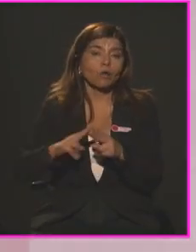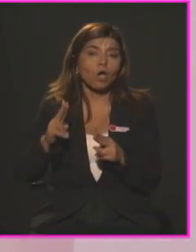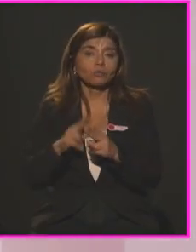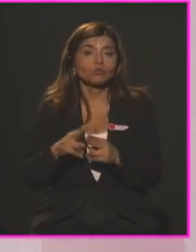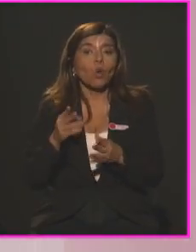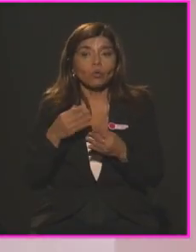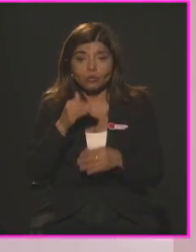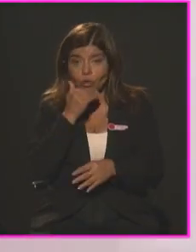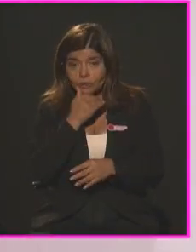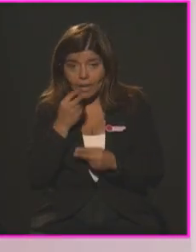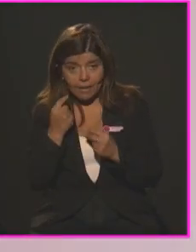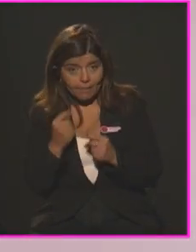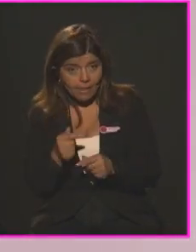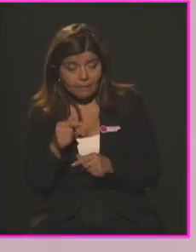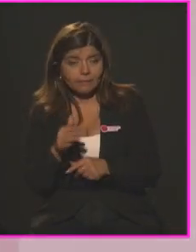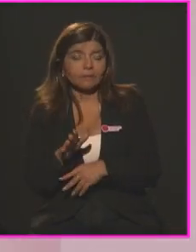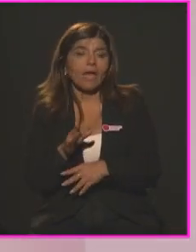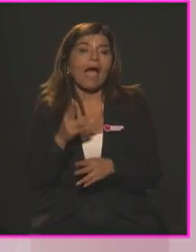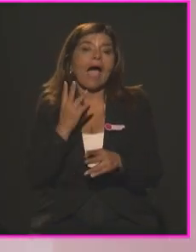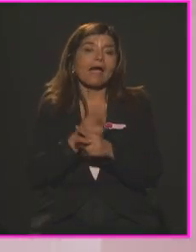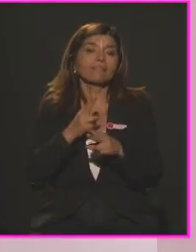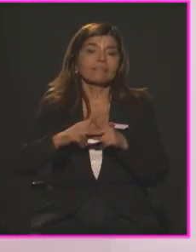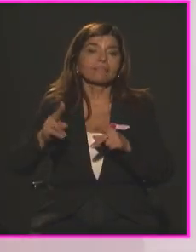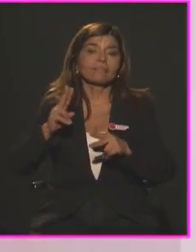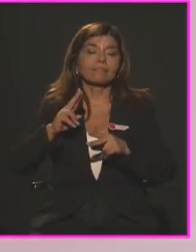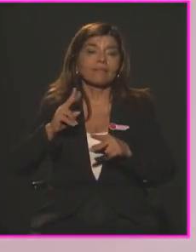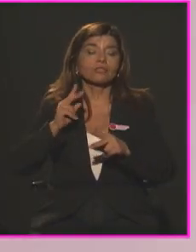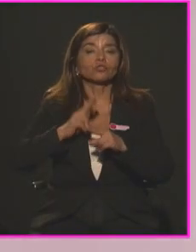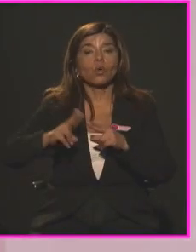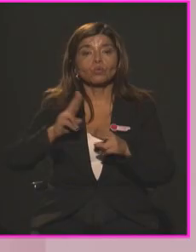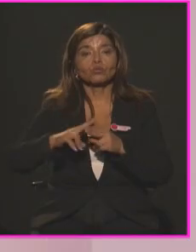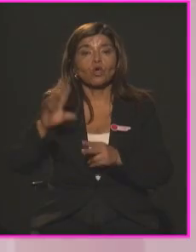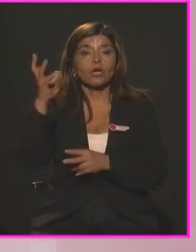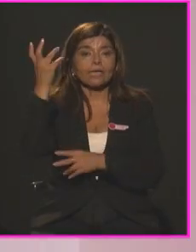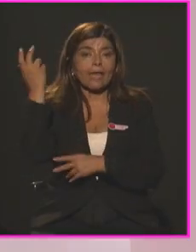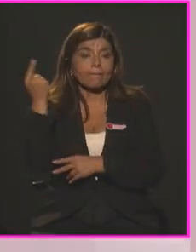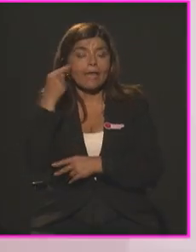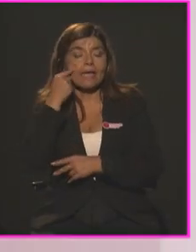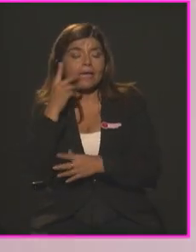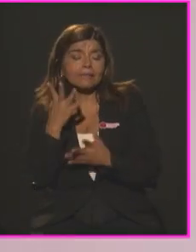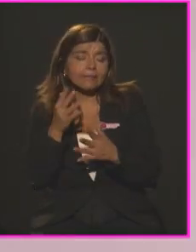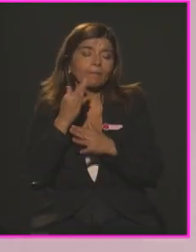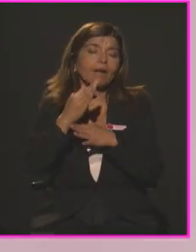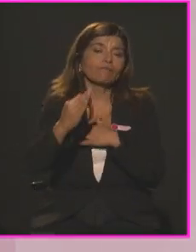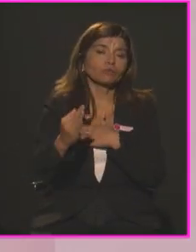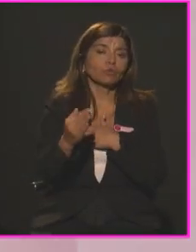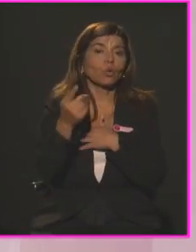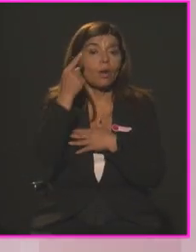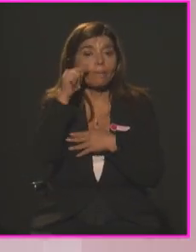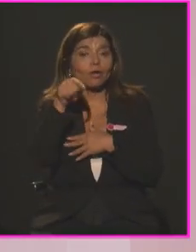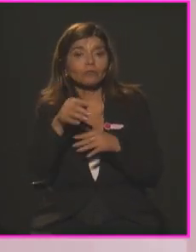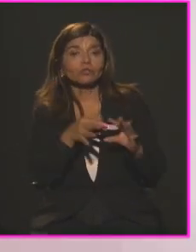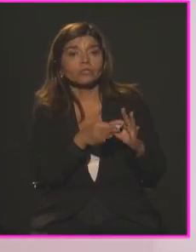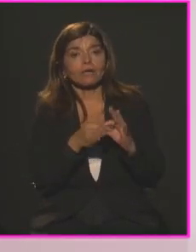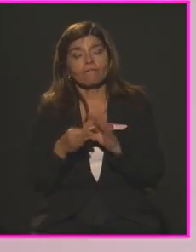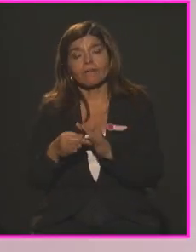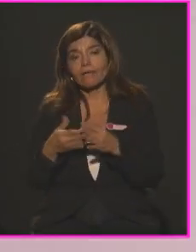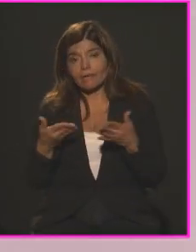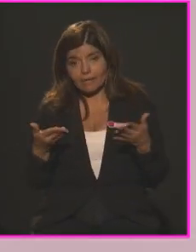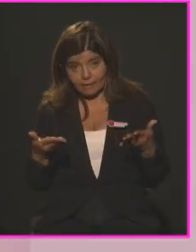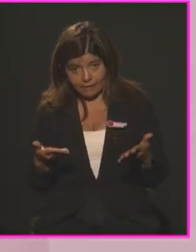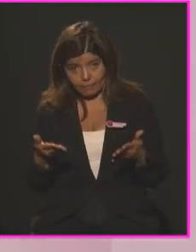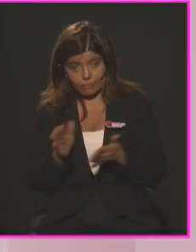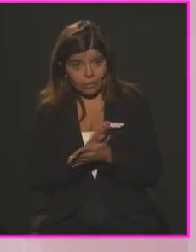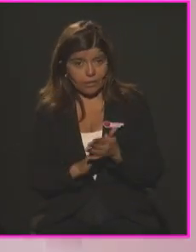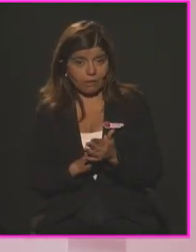that feel very far out and in the future, this is one that if you go home, throw less food out today, that's less food